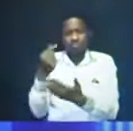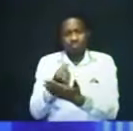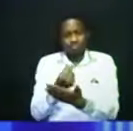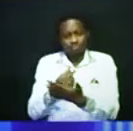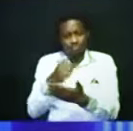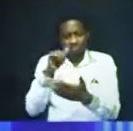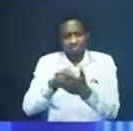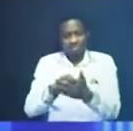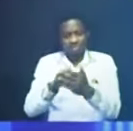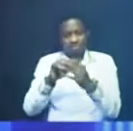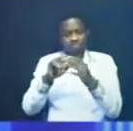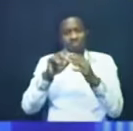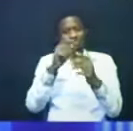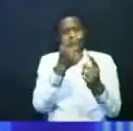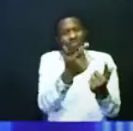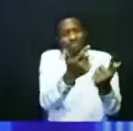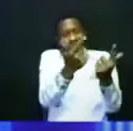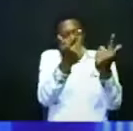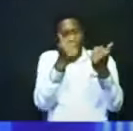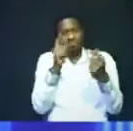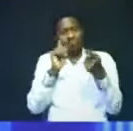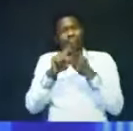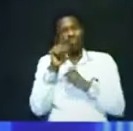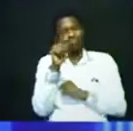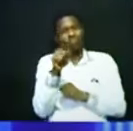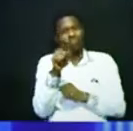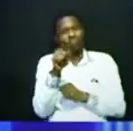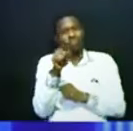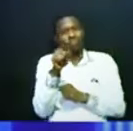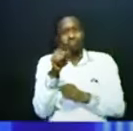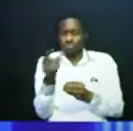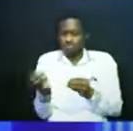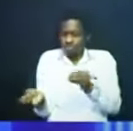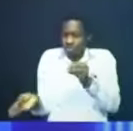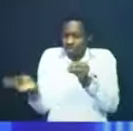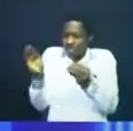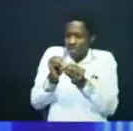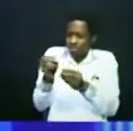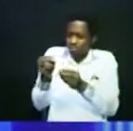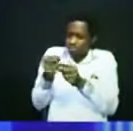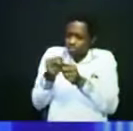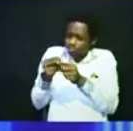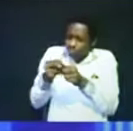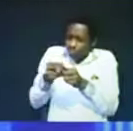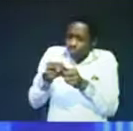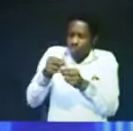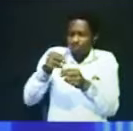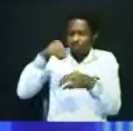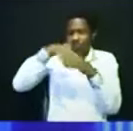to you. So I've added a portion of the verses that has come to you, the gospel